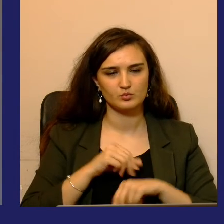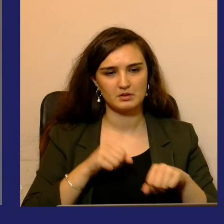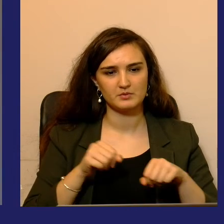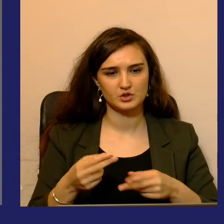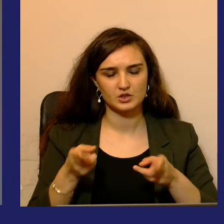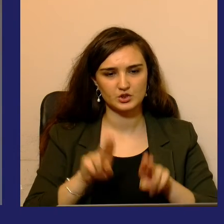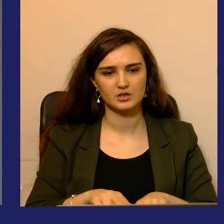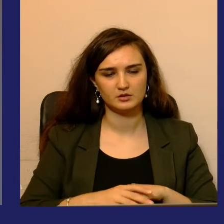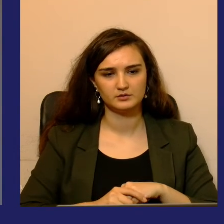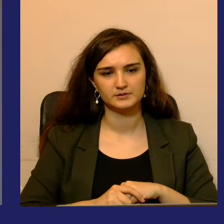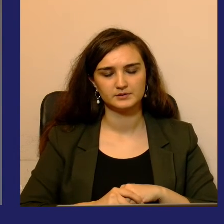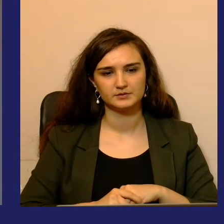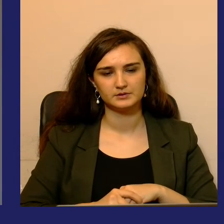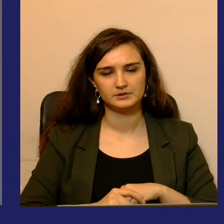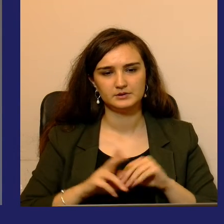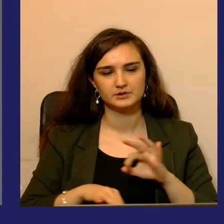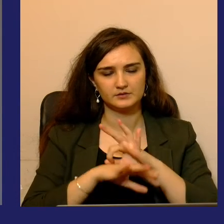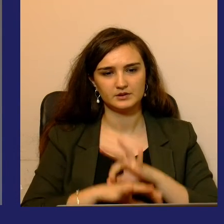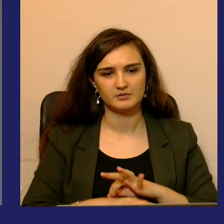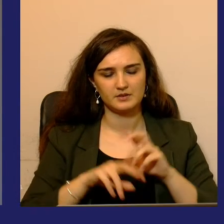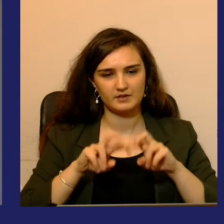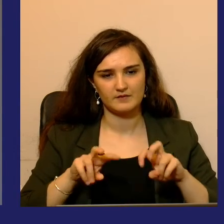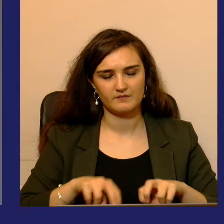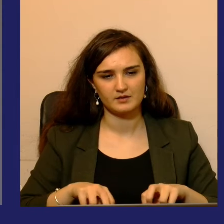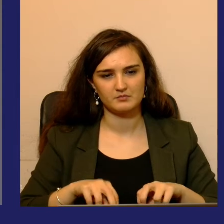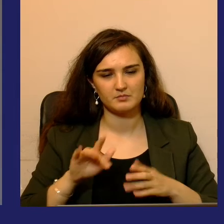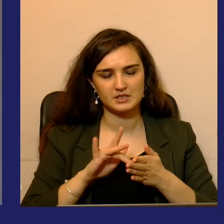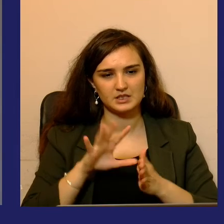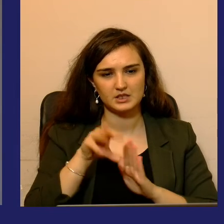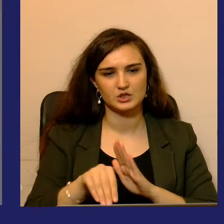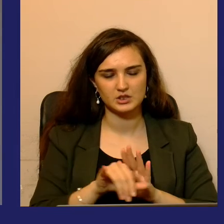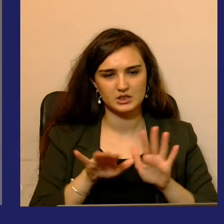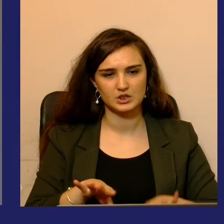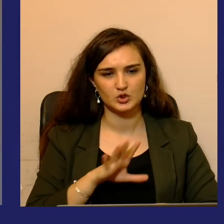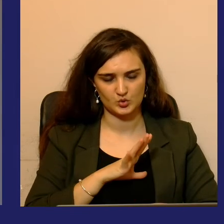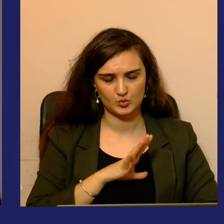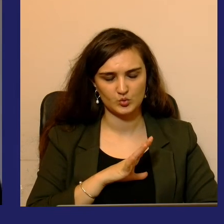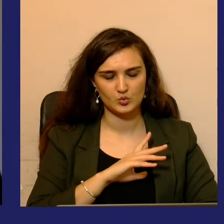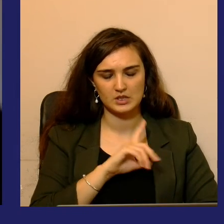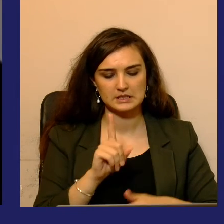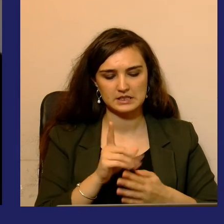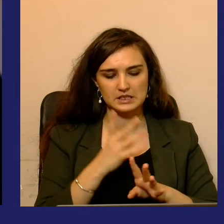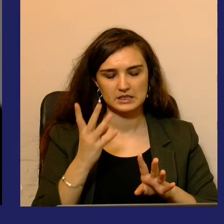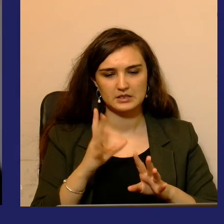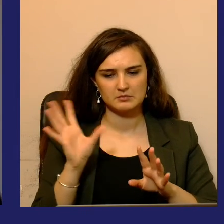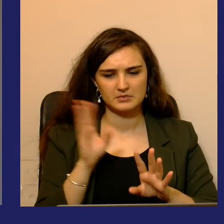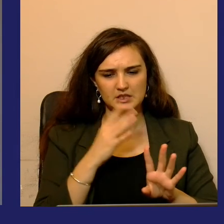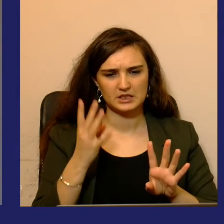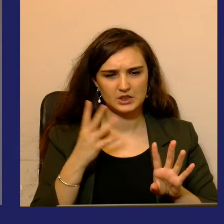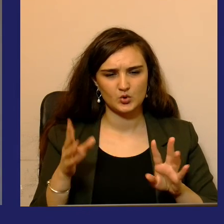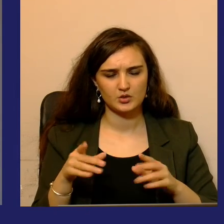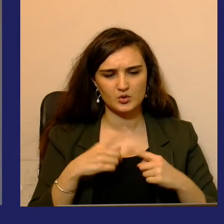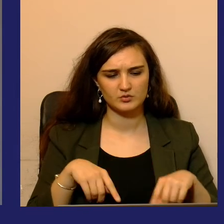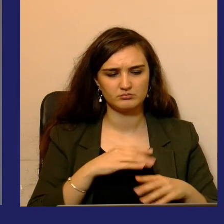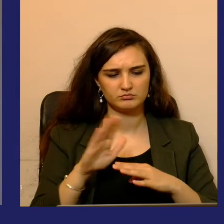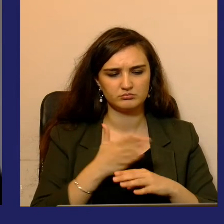where there are multiple institutions that have some kind of mandate specifically over the abuse of state resources. And we thought